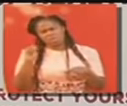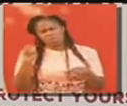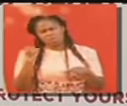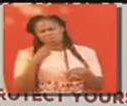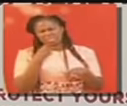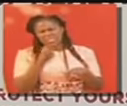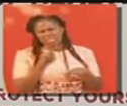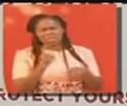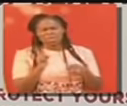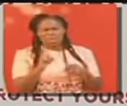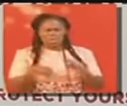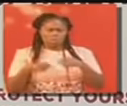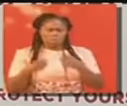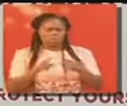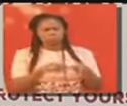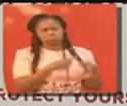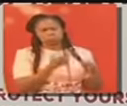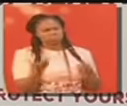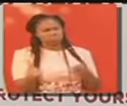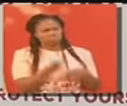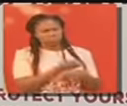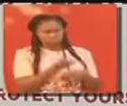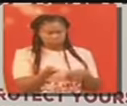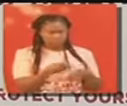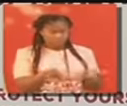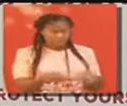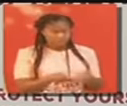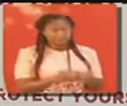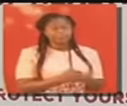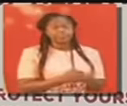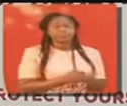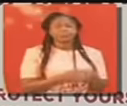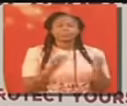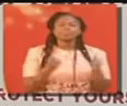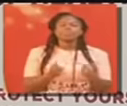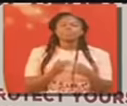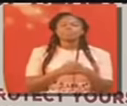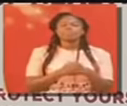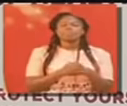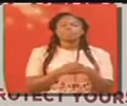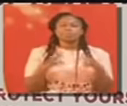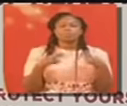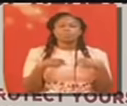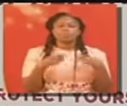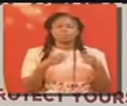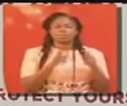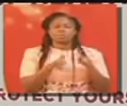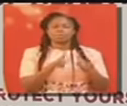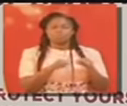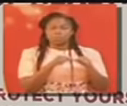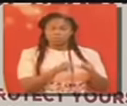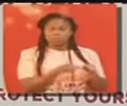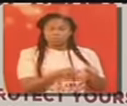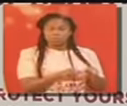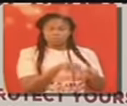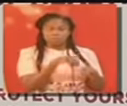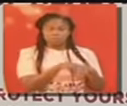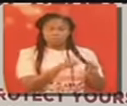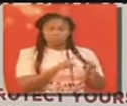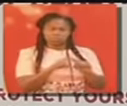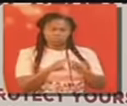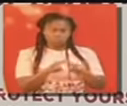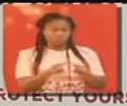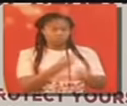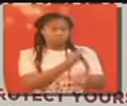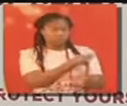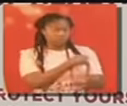We do have a breakdown of the individuals who are currently institutionalized. The institutionalized individuals are in